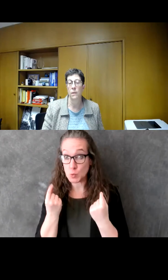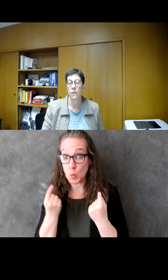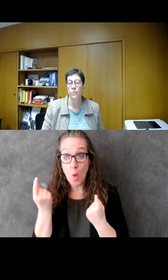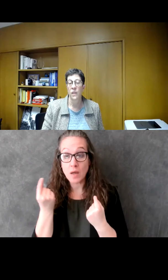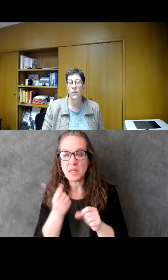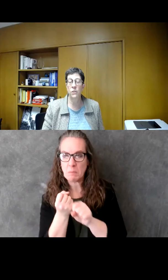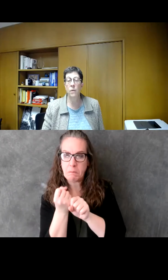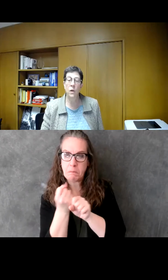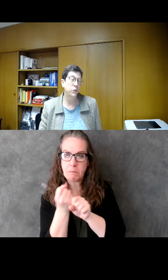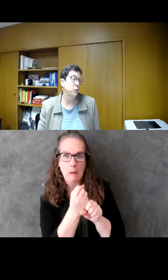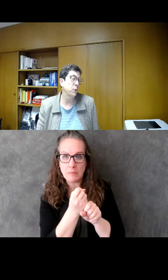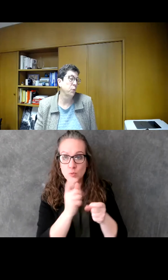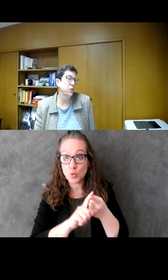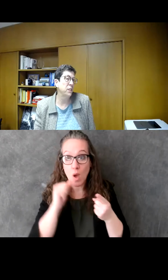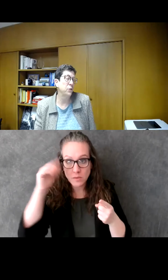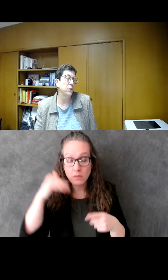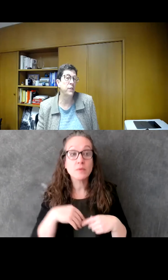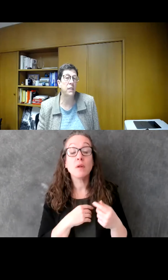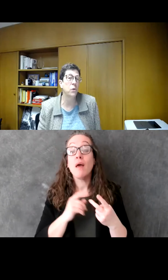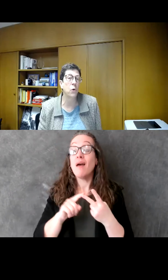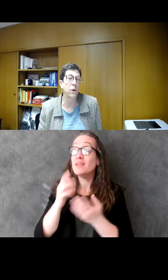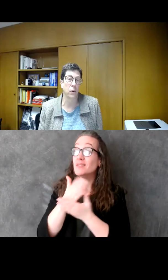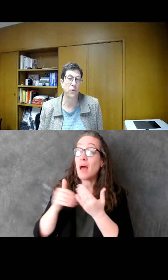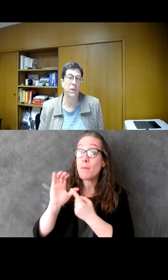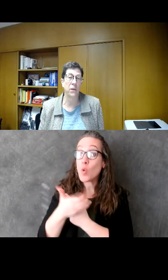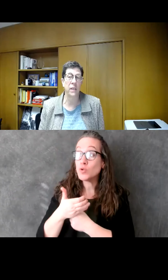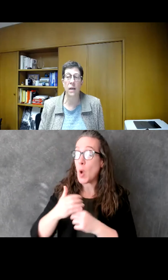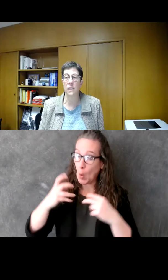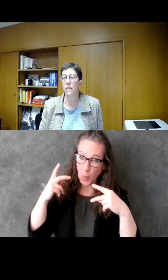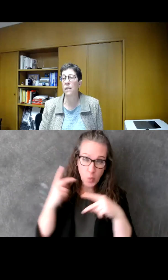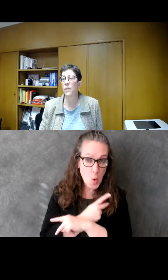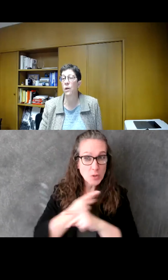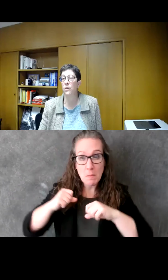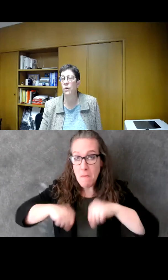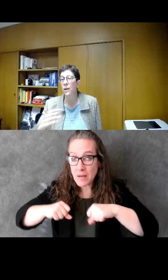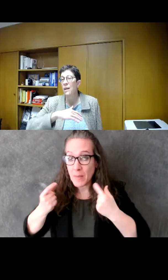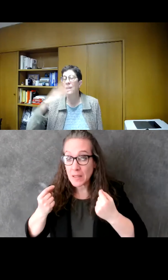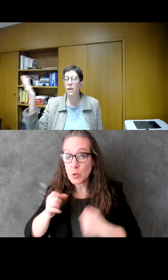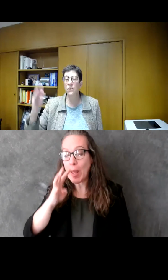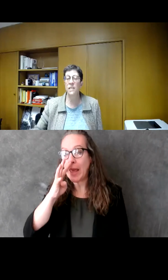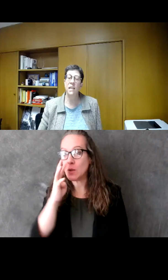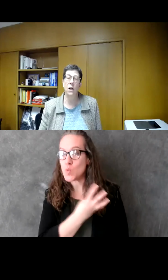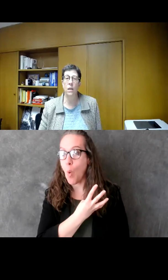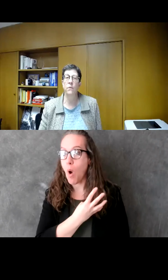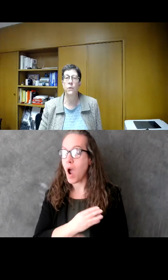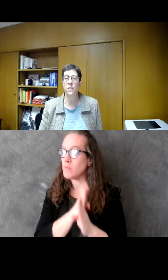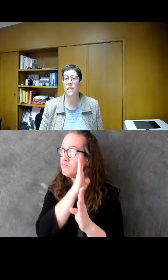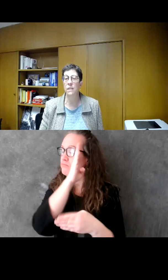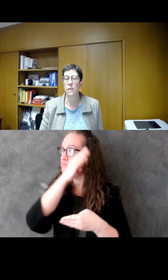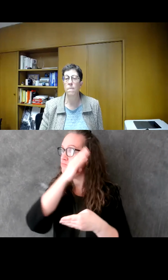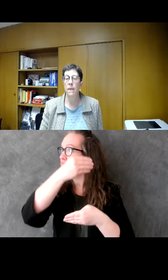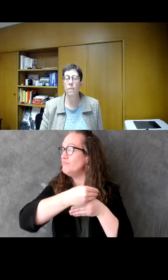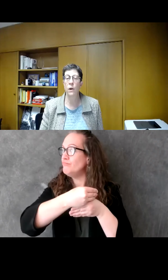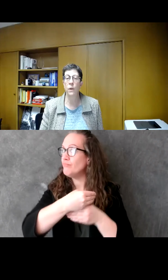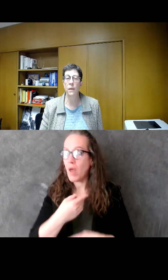adult. There are some cultures where the worst thing you can do is ignore an older adult and not talk to them at all. So understanding all of those